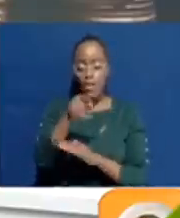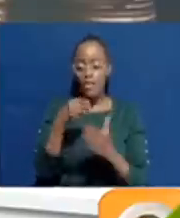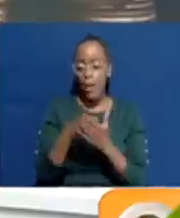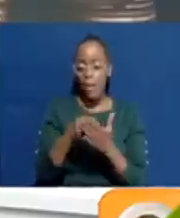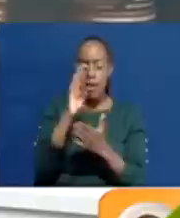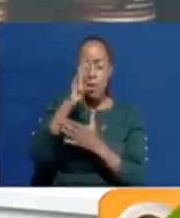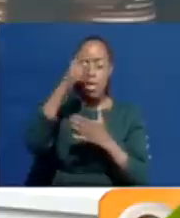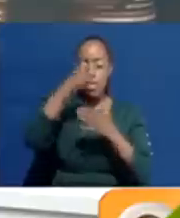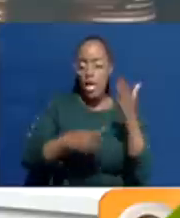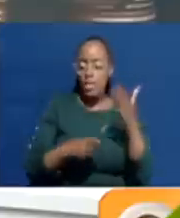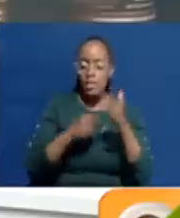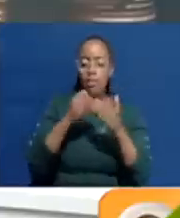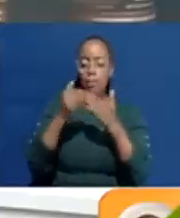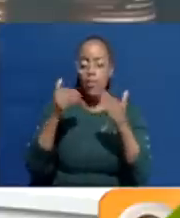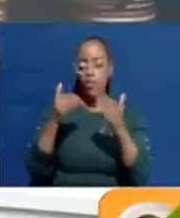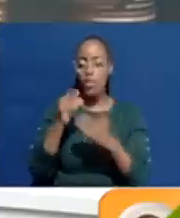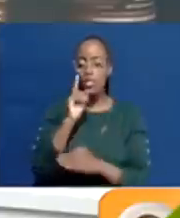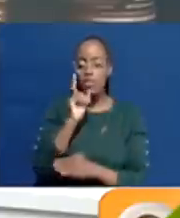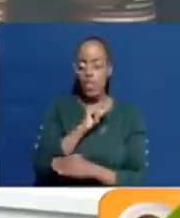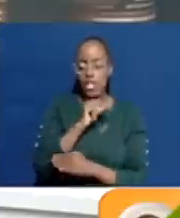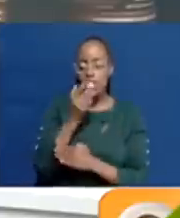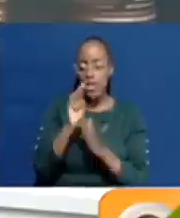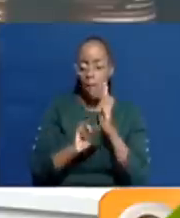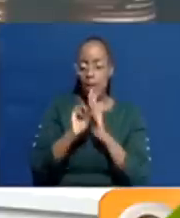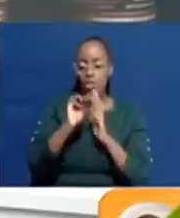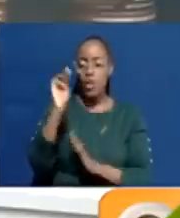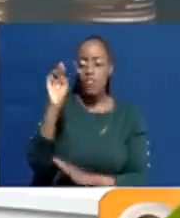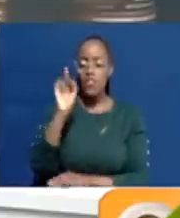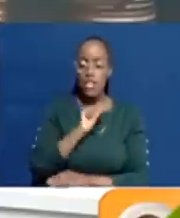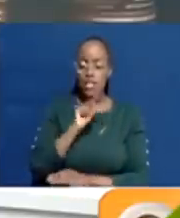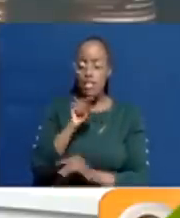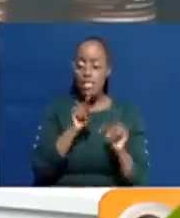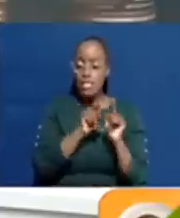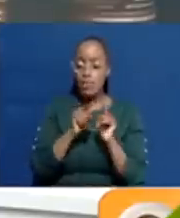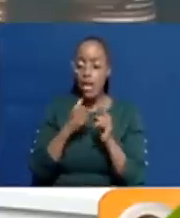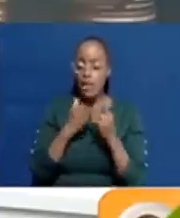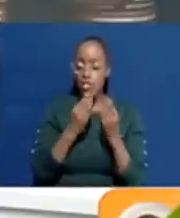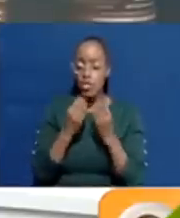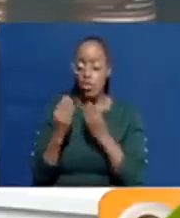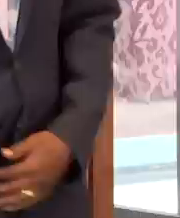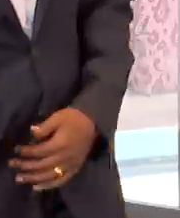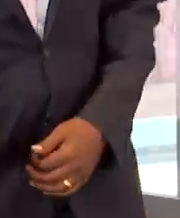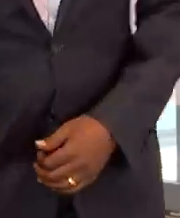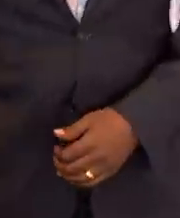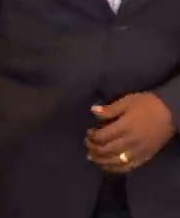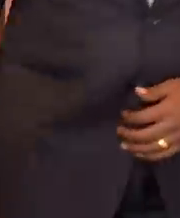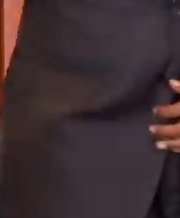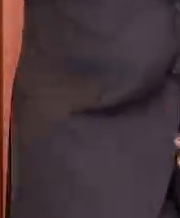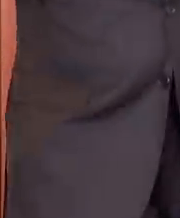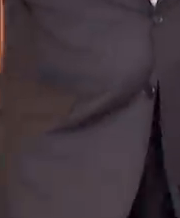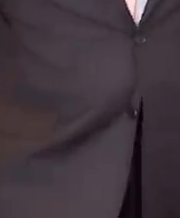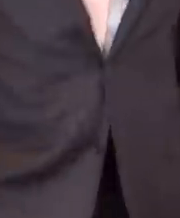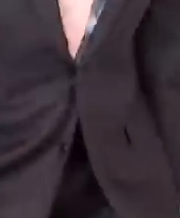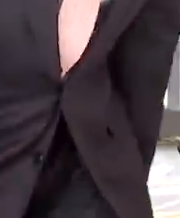to tax on maturity. Brenda Wanga reports now on the seemingly softening stance of the government.